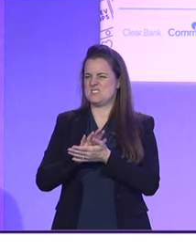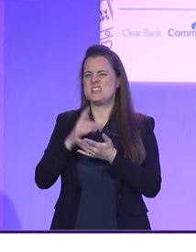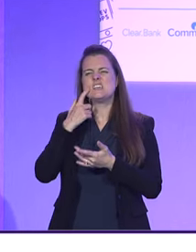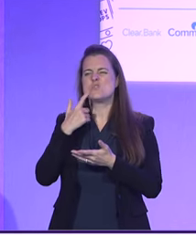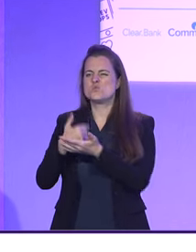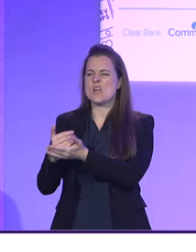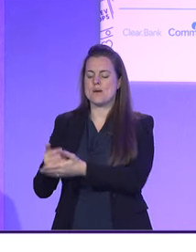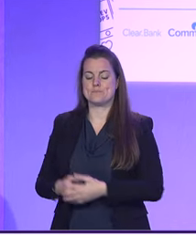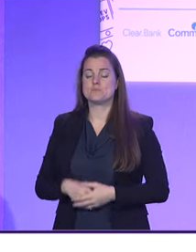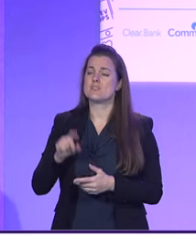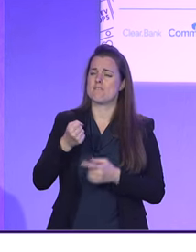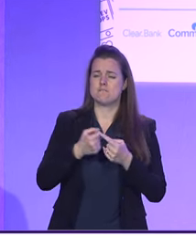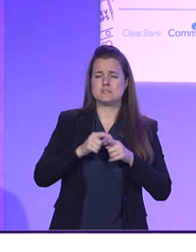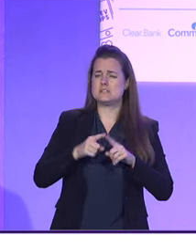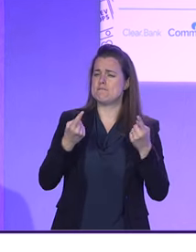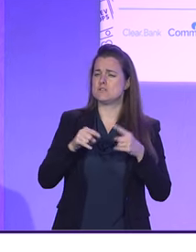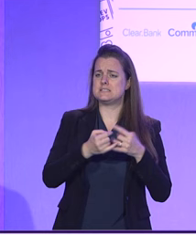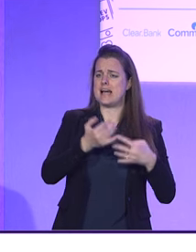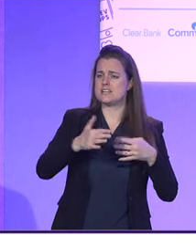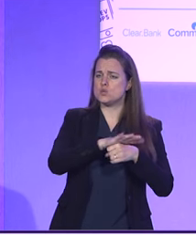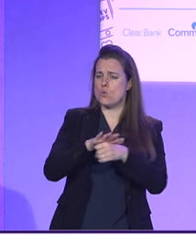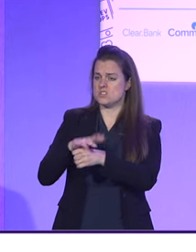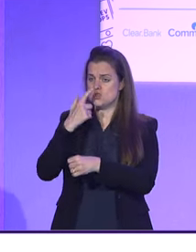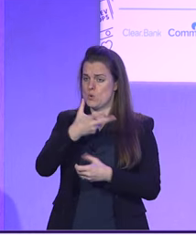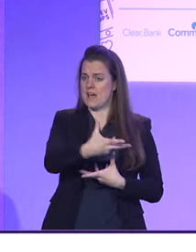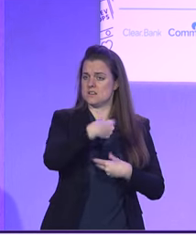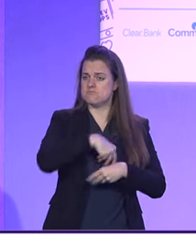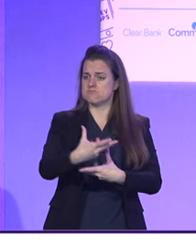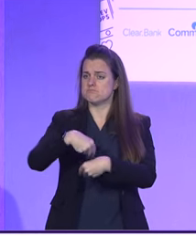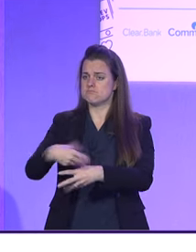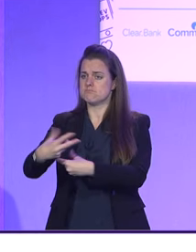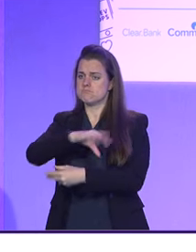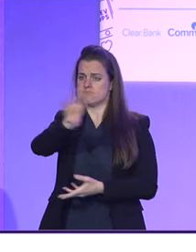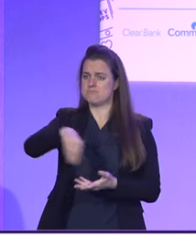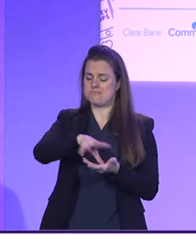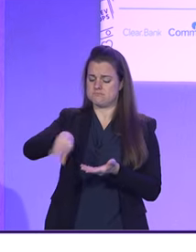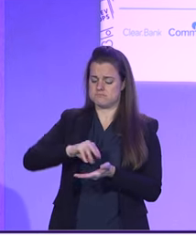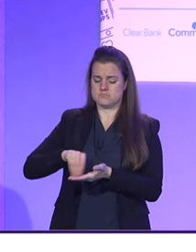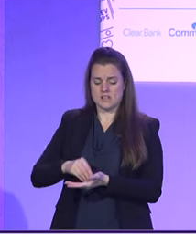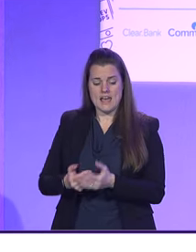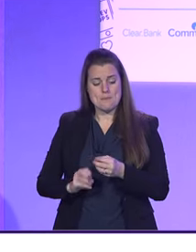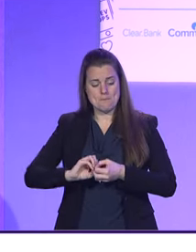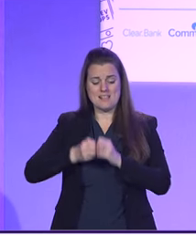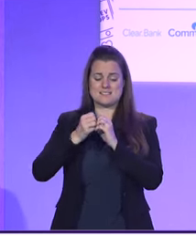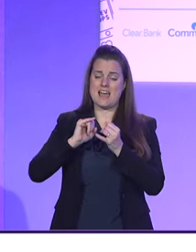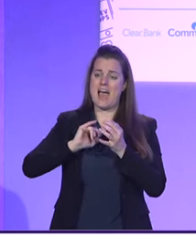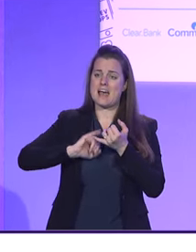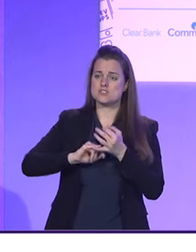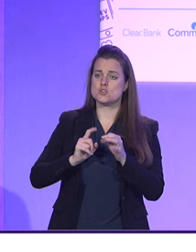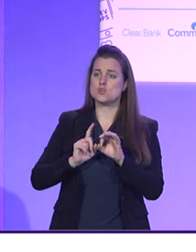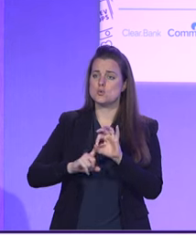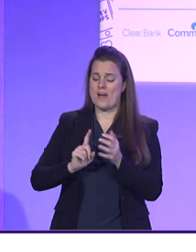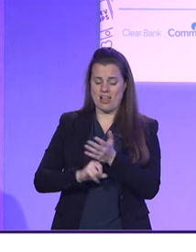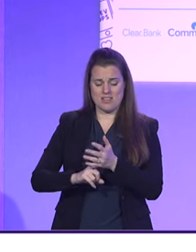There are different data sources that we'll talk about in a second that you can ingest. It builds that SQLite database. You can then enhance that data with other things